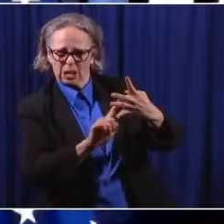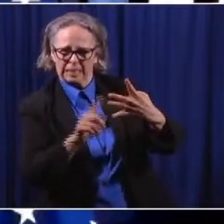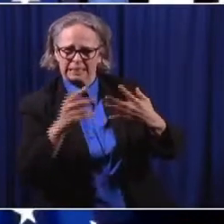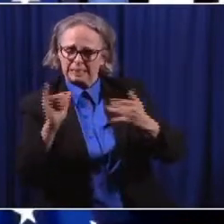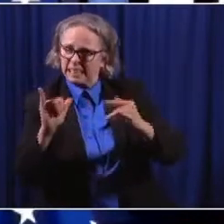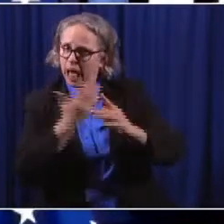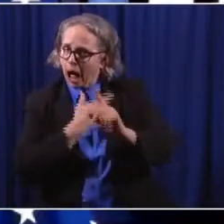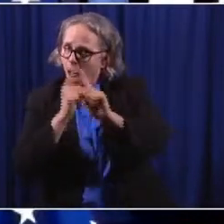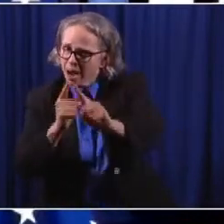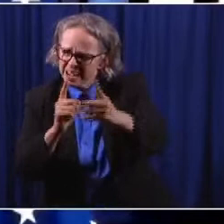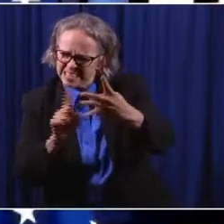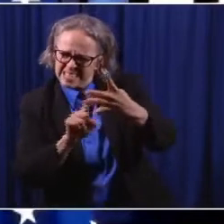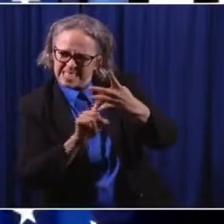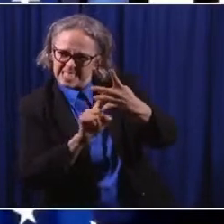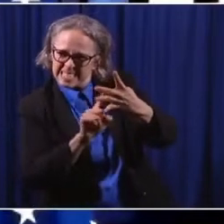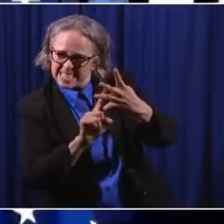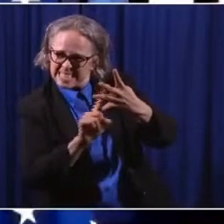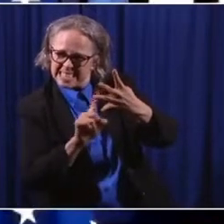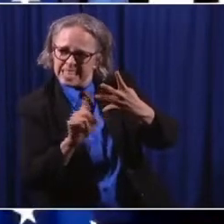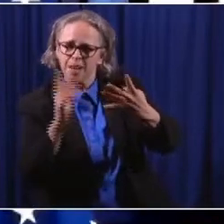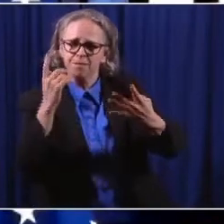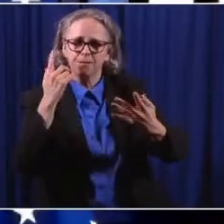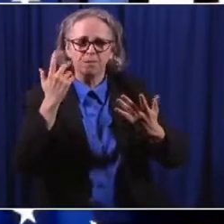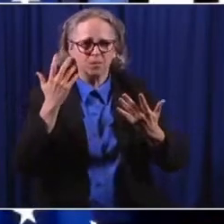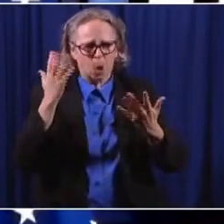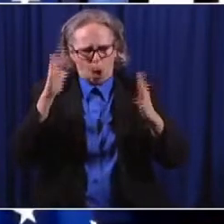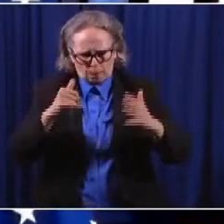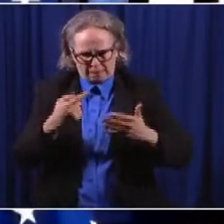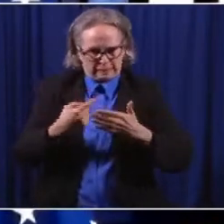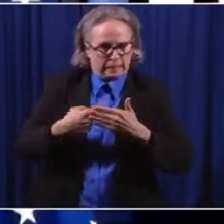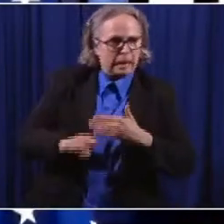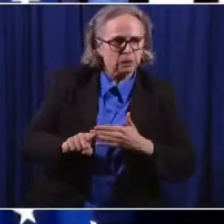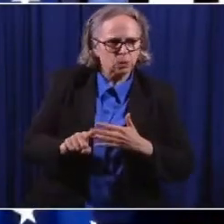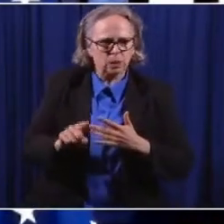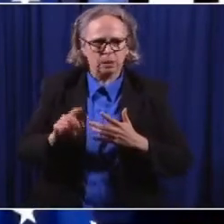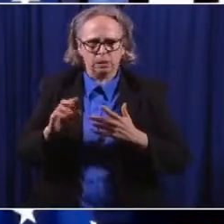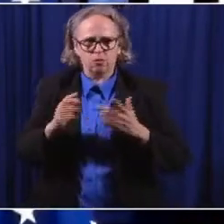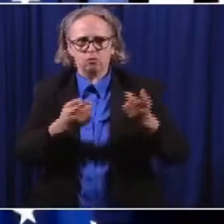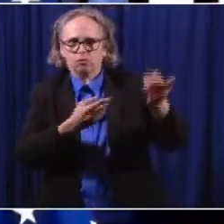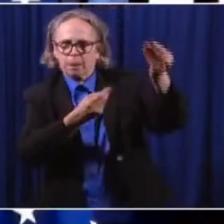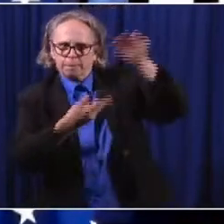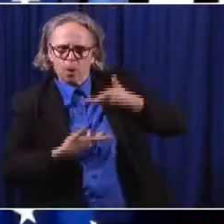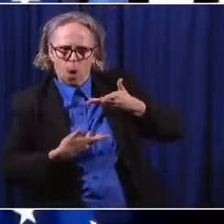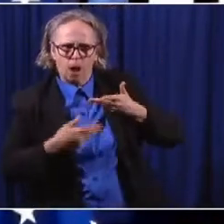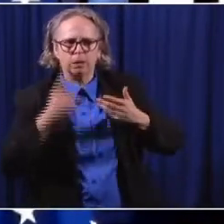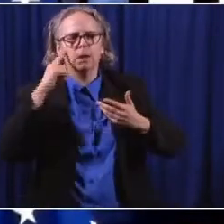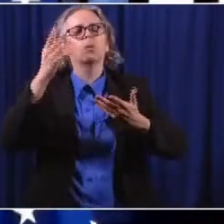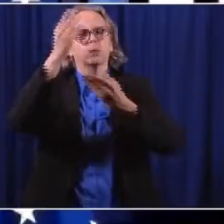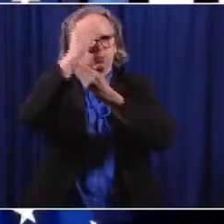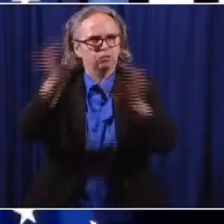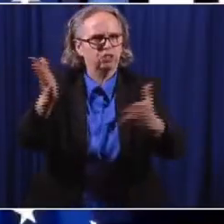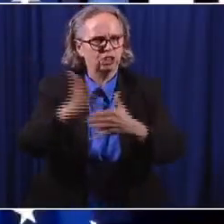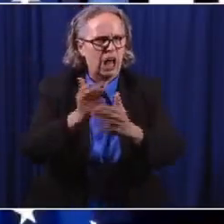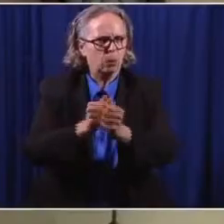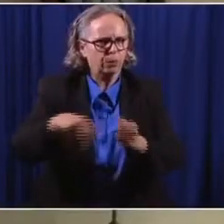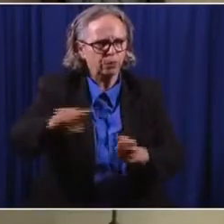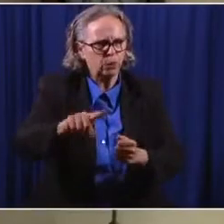next Thursday or the following Tuesday, we should have that report available for presentation. Great. Thank